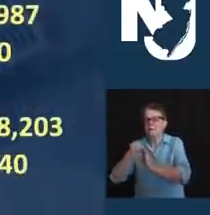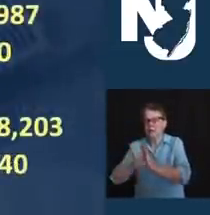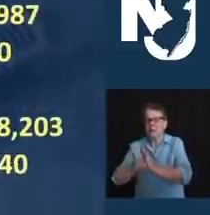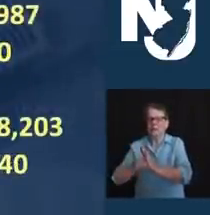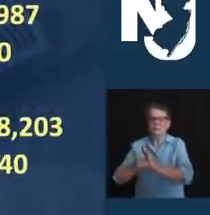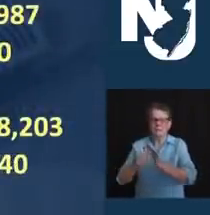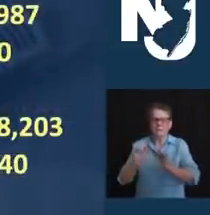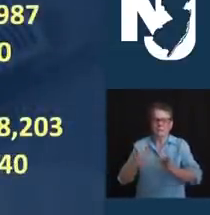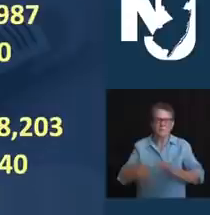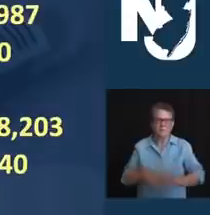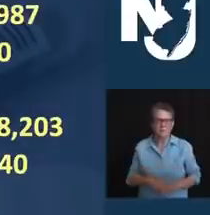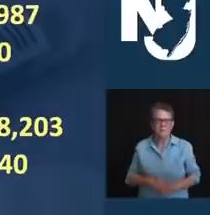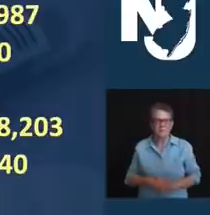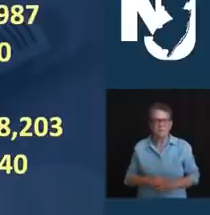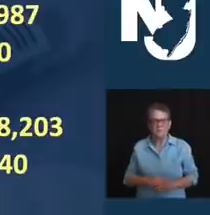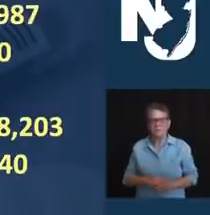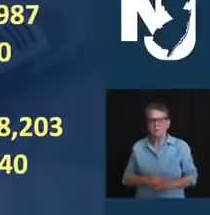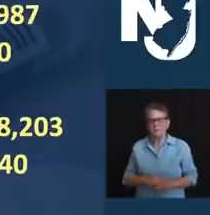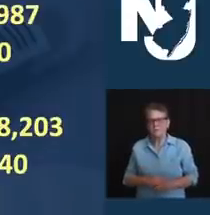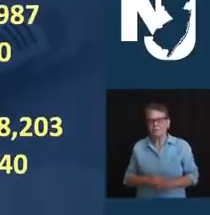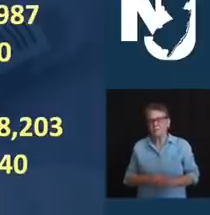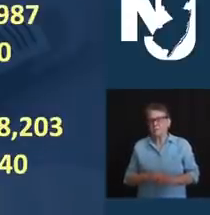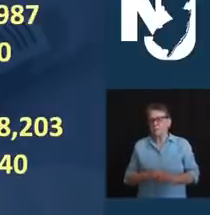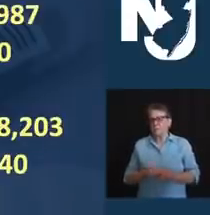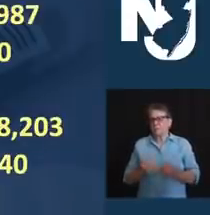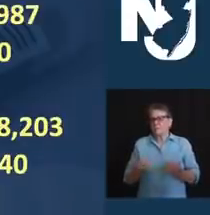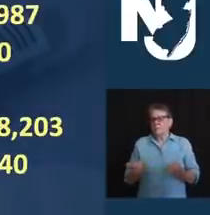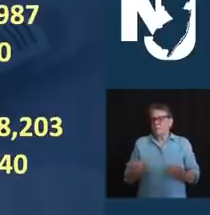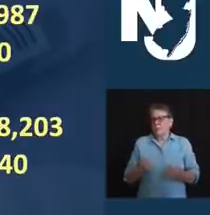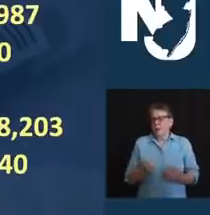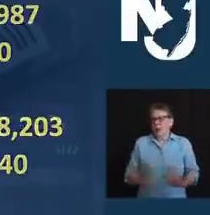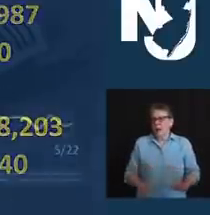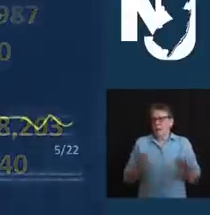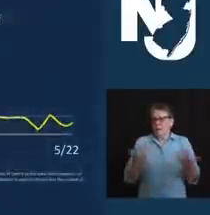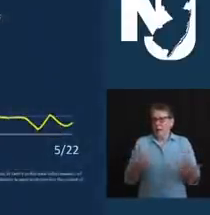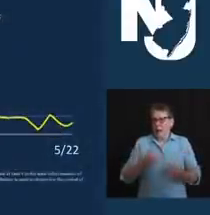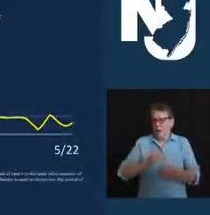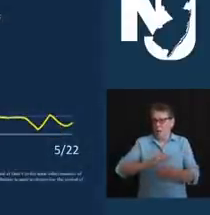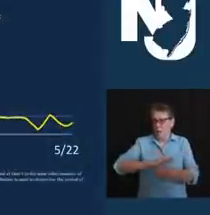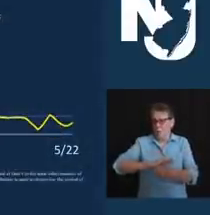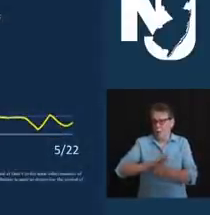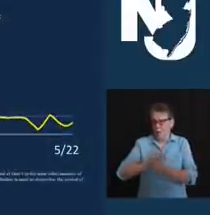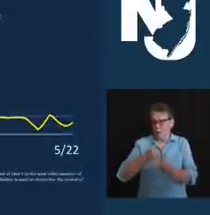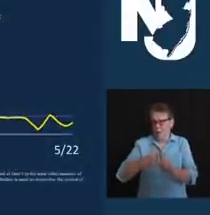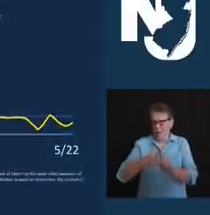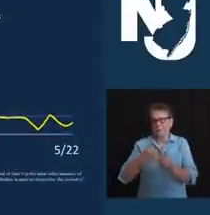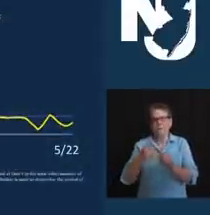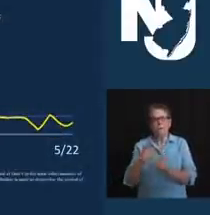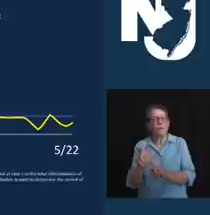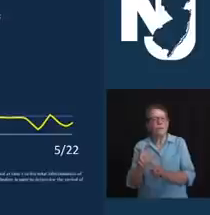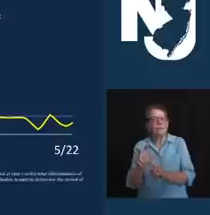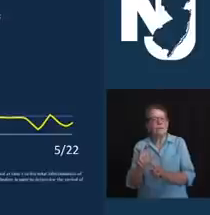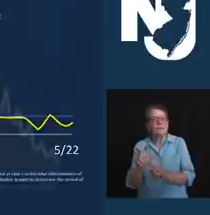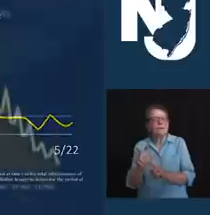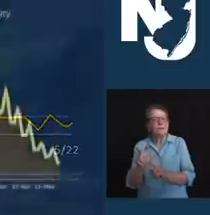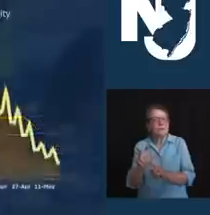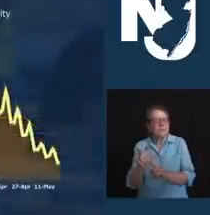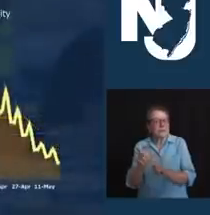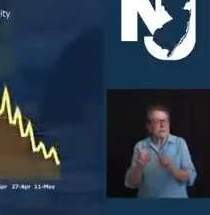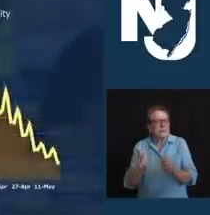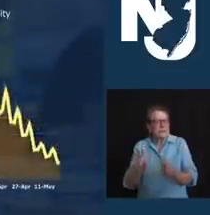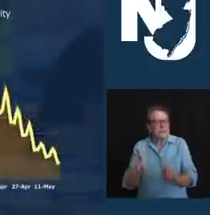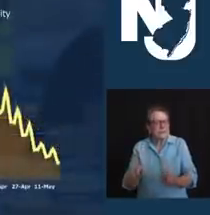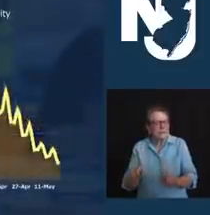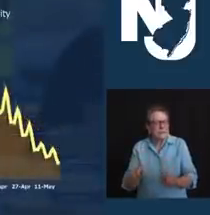today is 300. As I mentioned, rate of transmission is 0.64. Of the 28,873